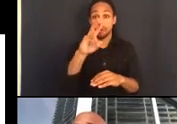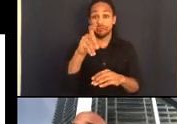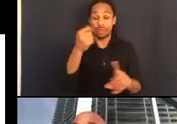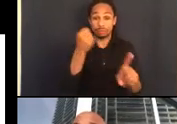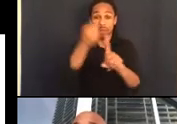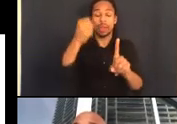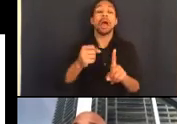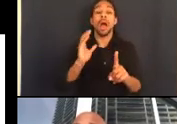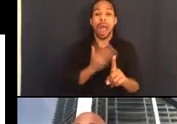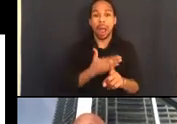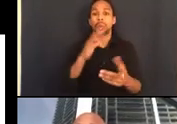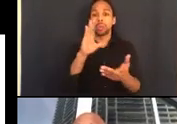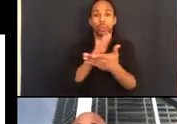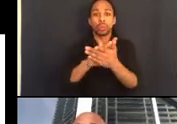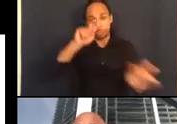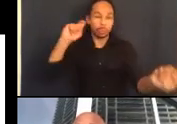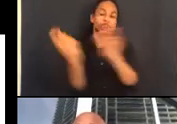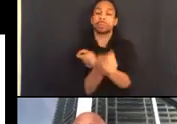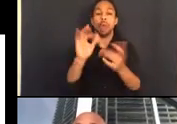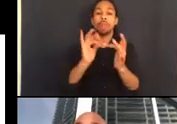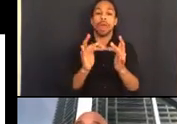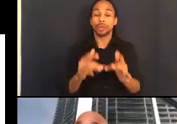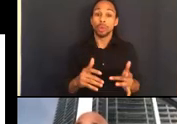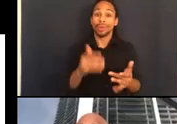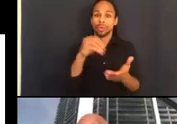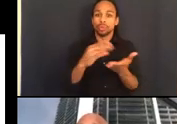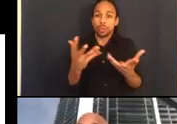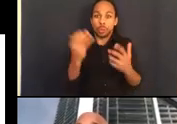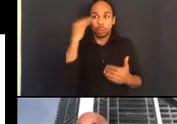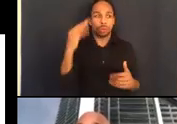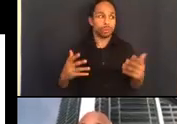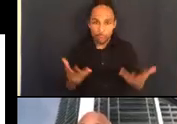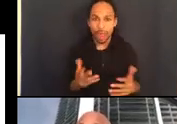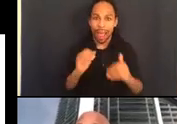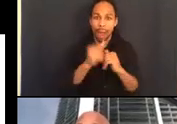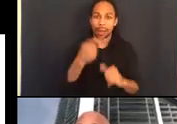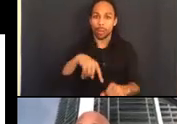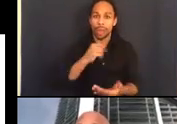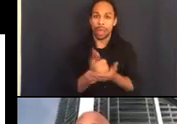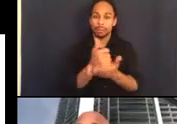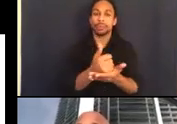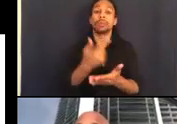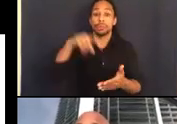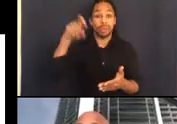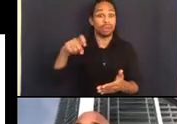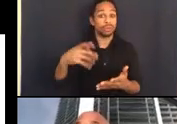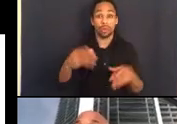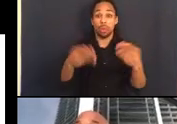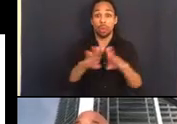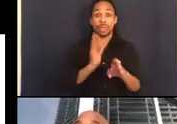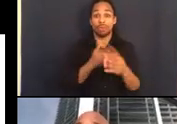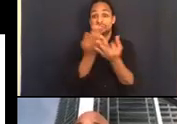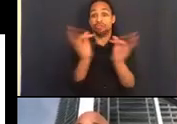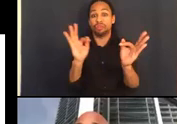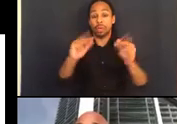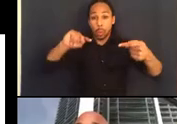said, how are we going to help? What are we going to do? We had to close our free wound care clinic at the Needle Exchange, but they wanted